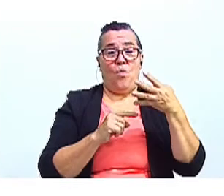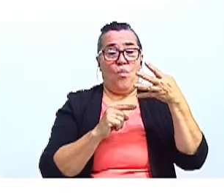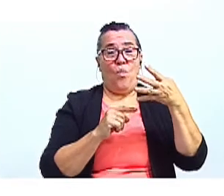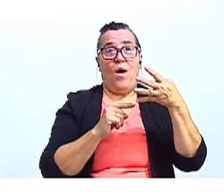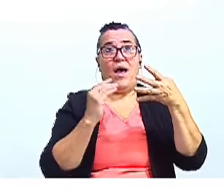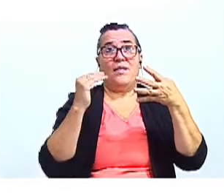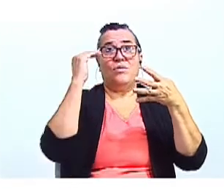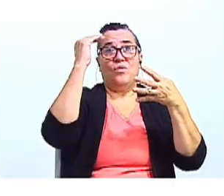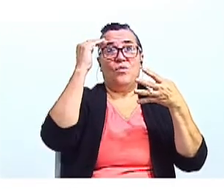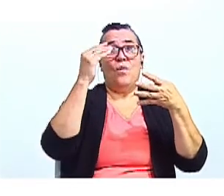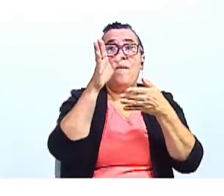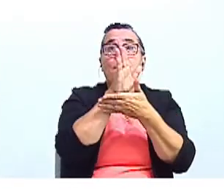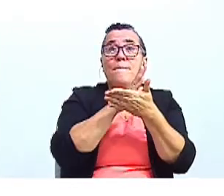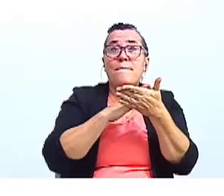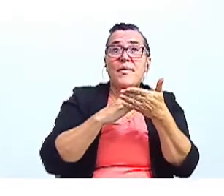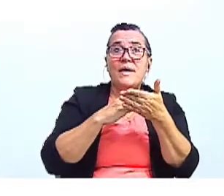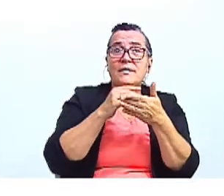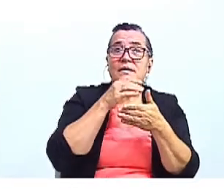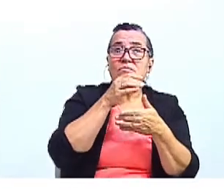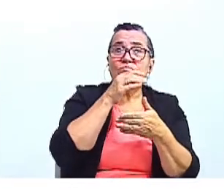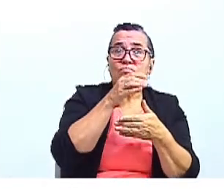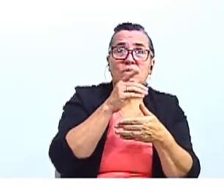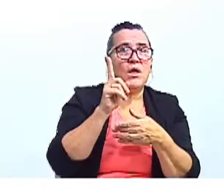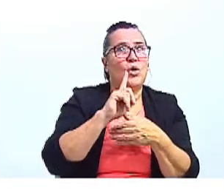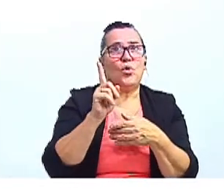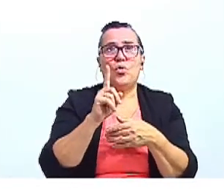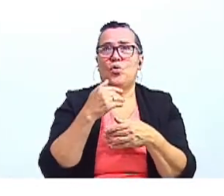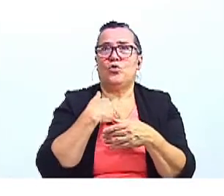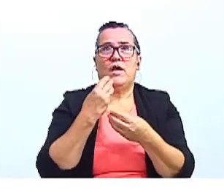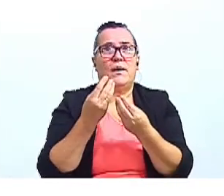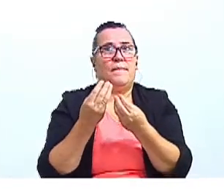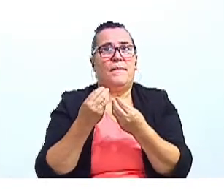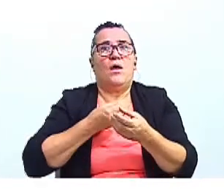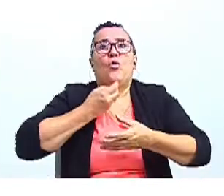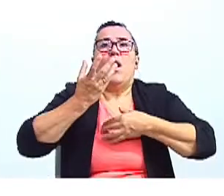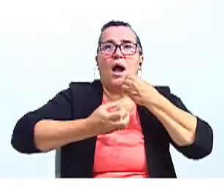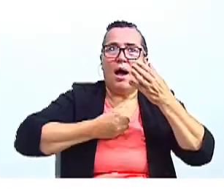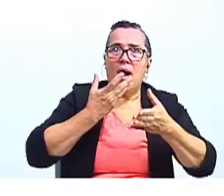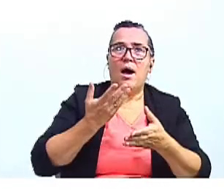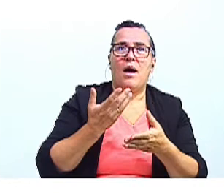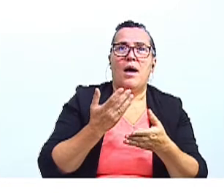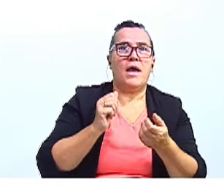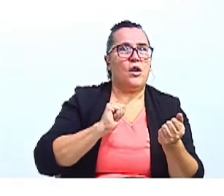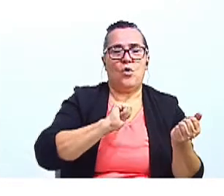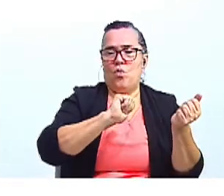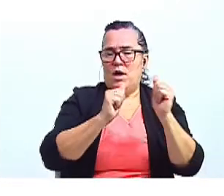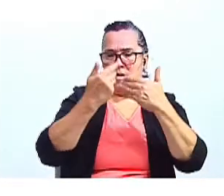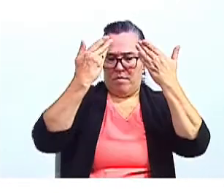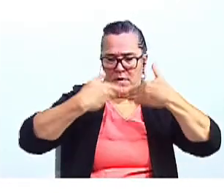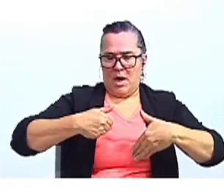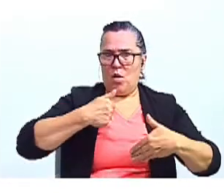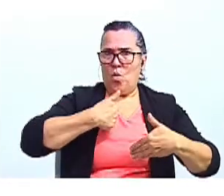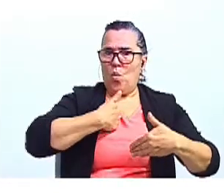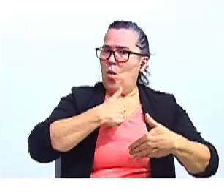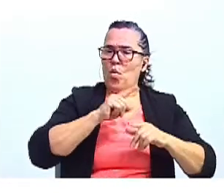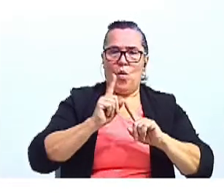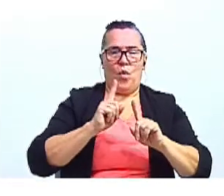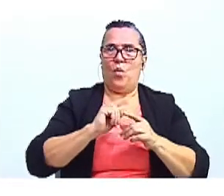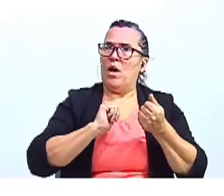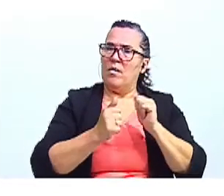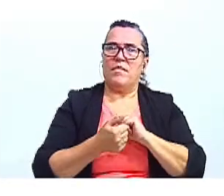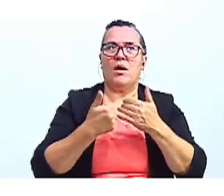4, pieces of advice about not to be afraid of speaking and not changing the way we